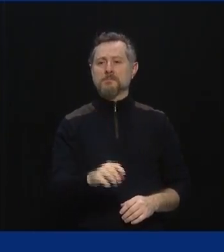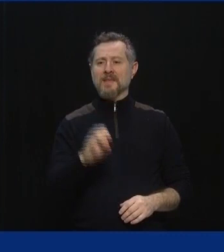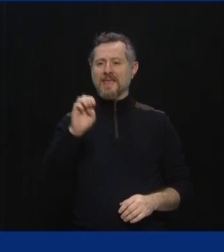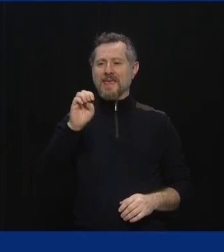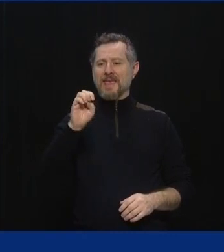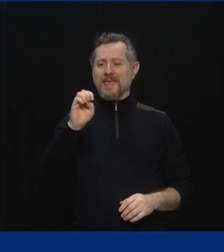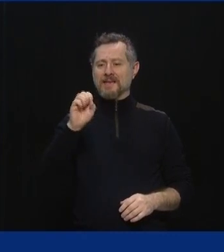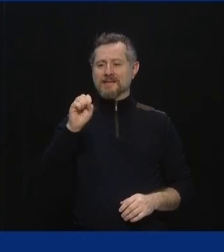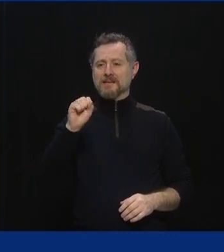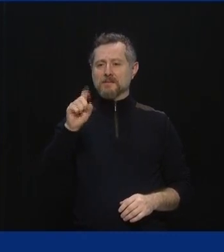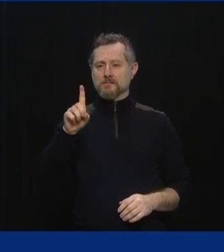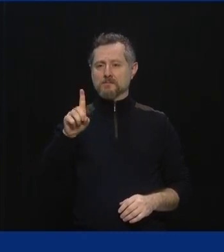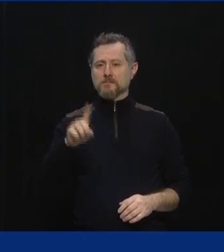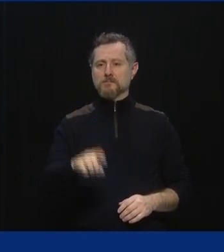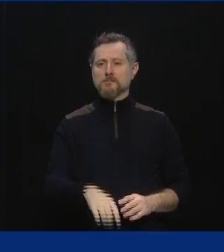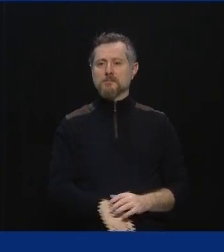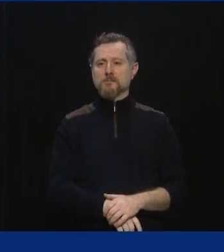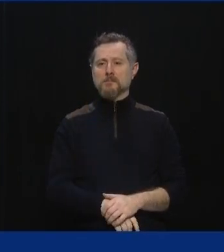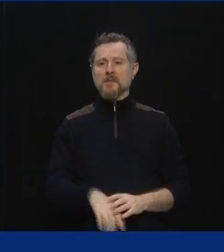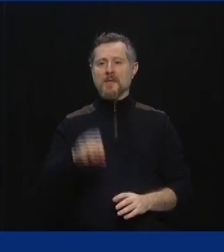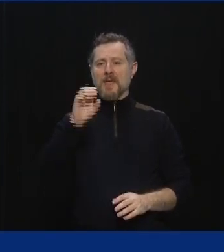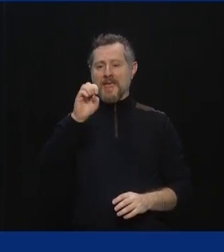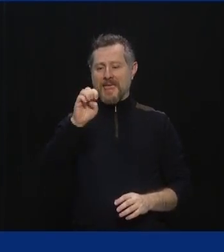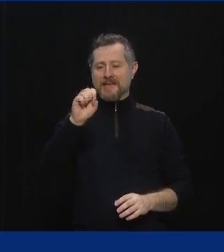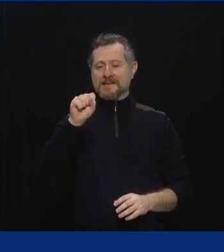Hope Knight. That was a masterful move.